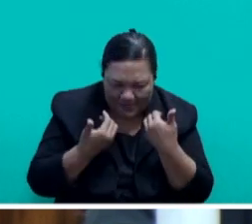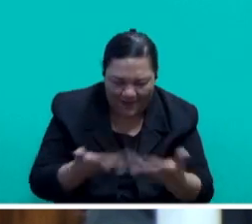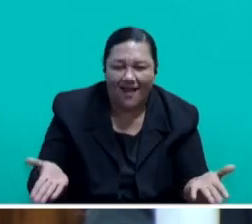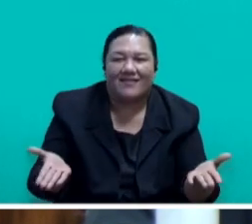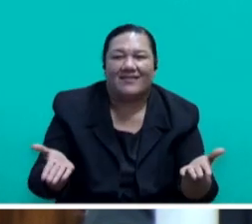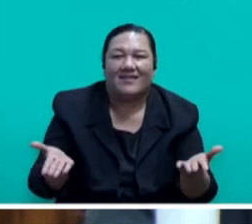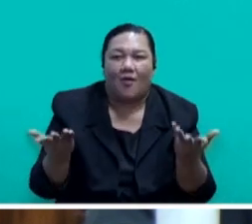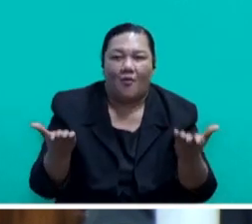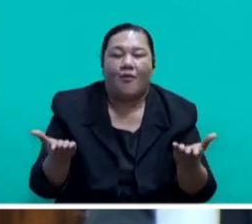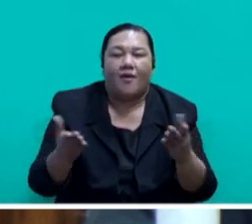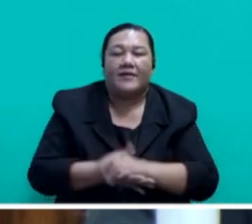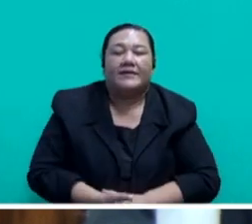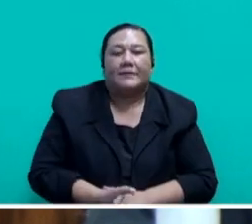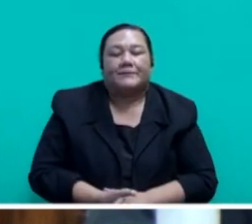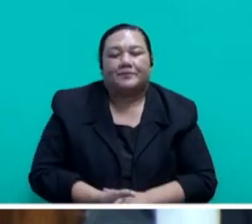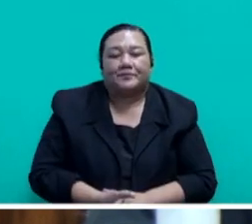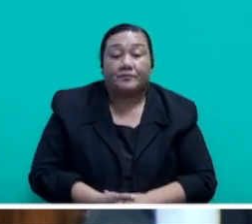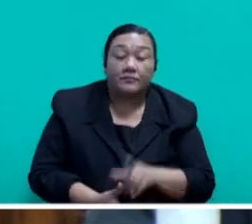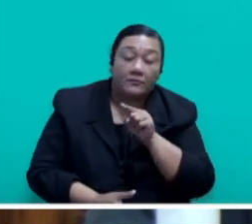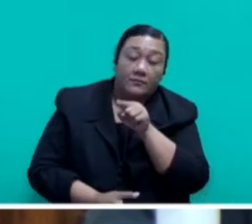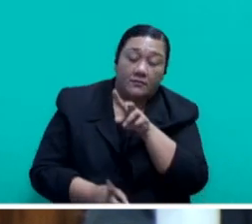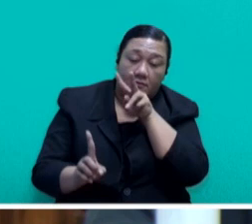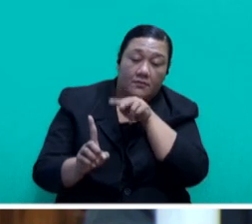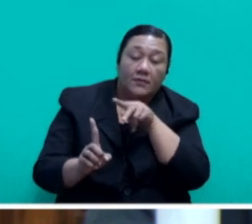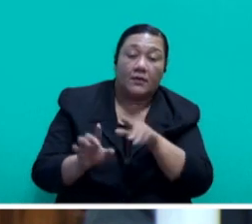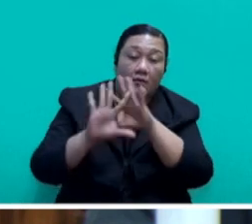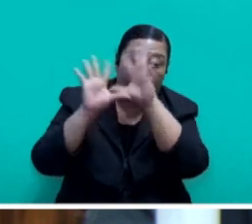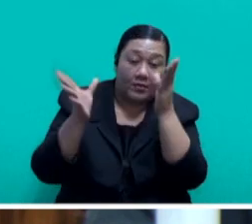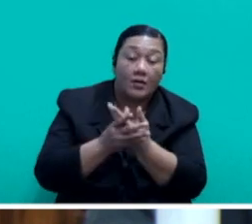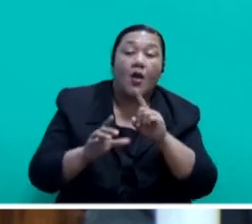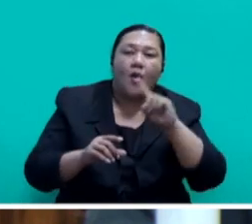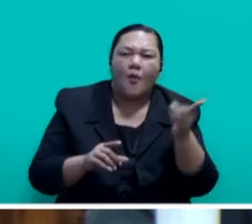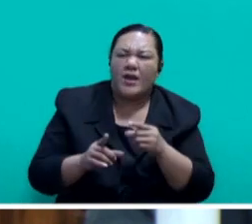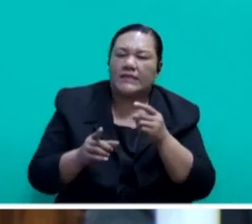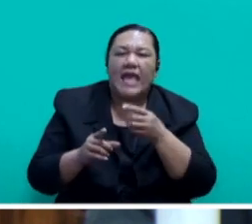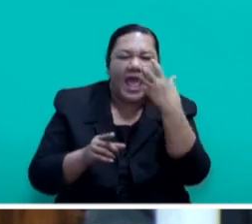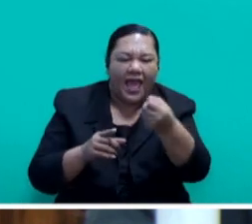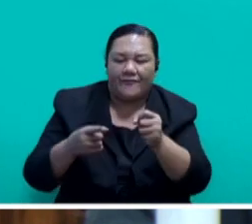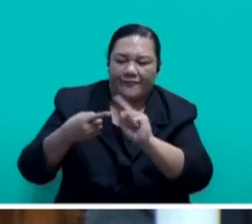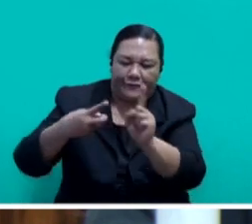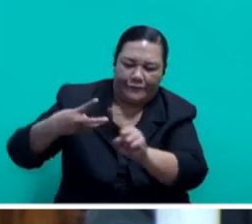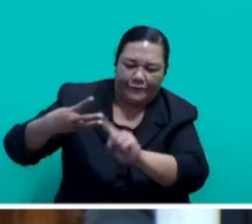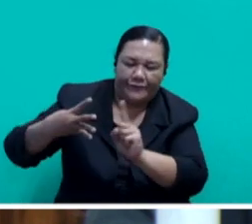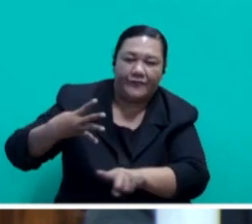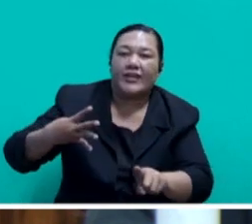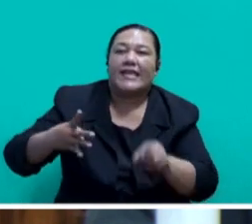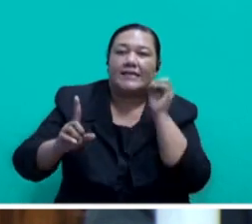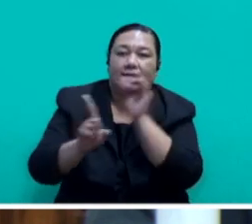A notable aspect of this budget, Mr. Speaker, is increased allocation of key sectors such as health,